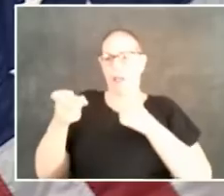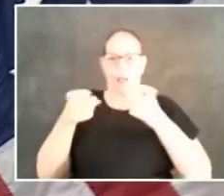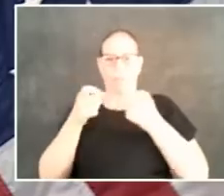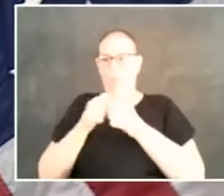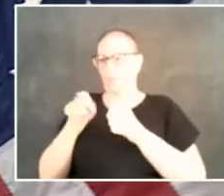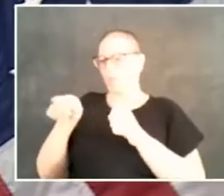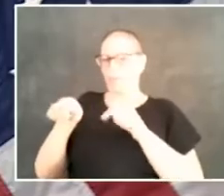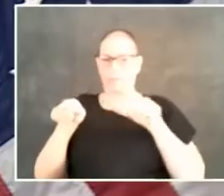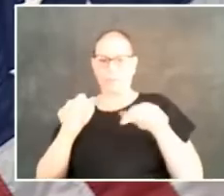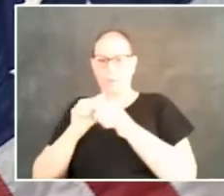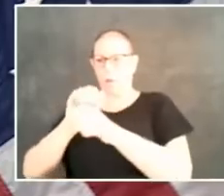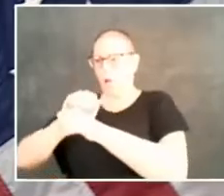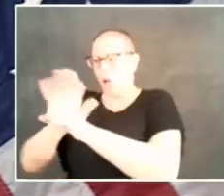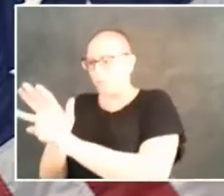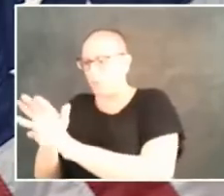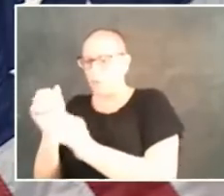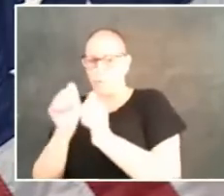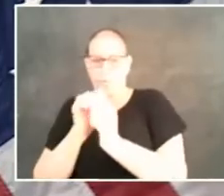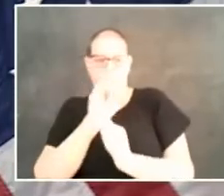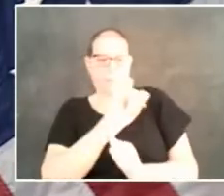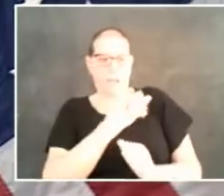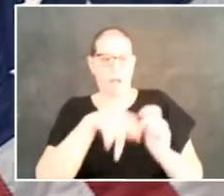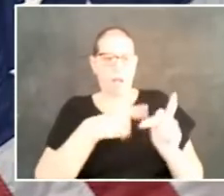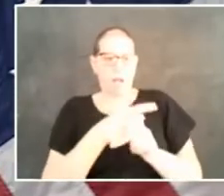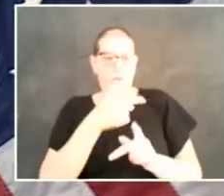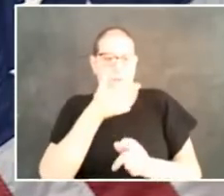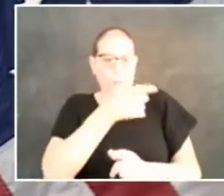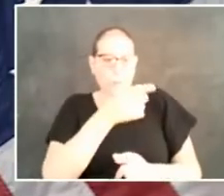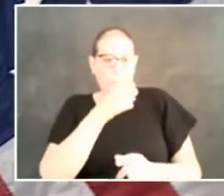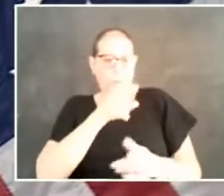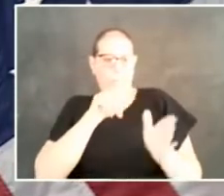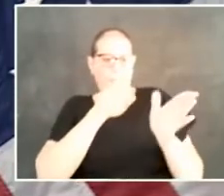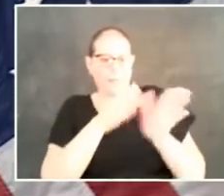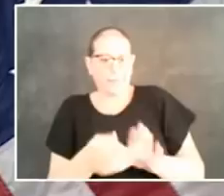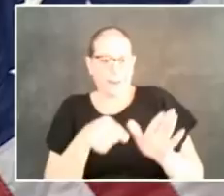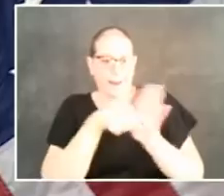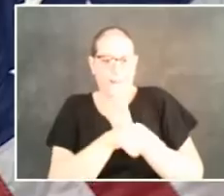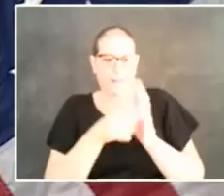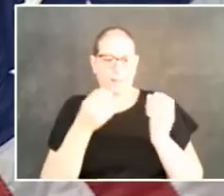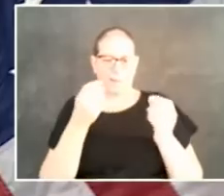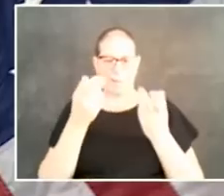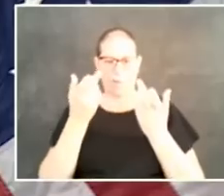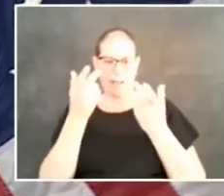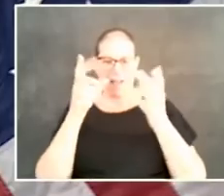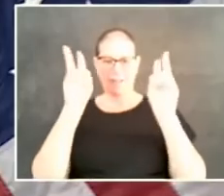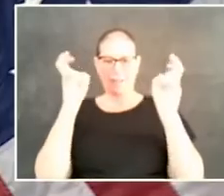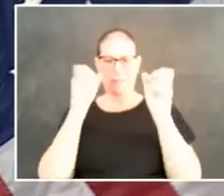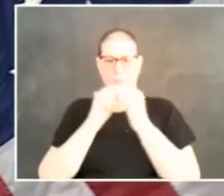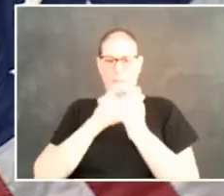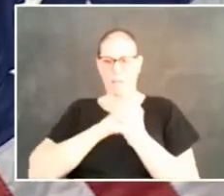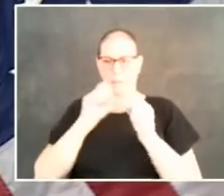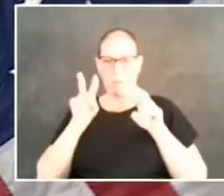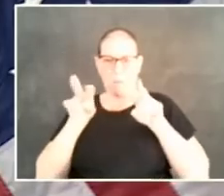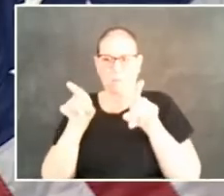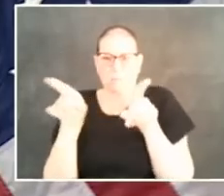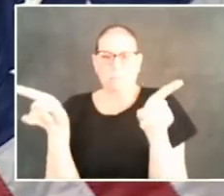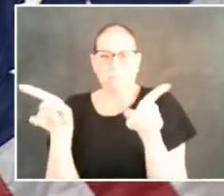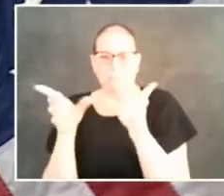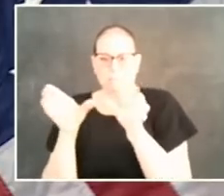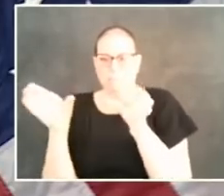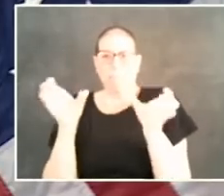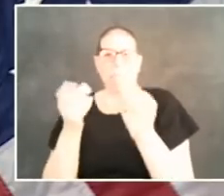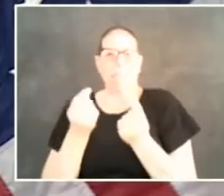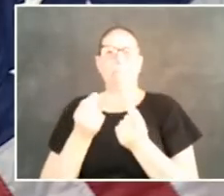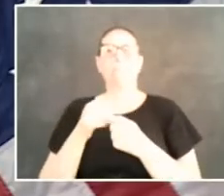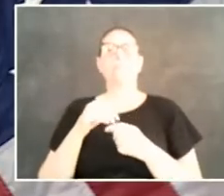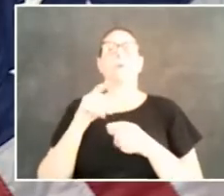comes toward a group of bystanders pointing his taser, and apparently with his hand on the trigger, you hear it clicking. And he